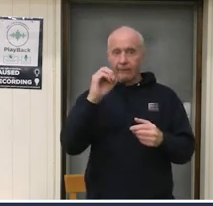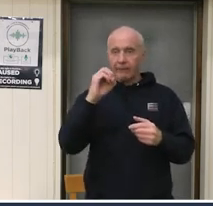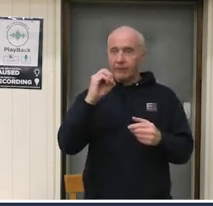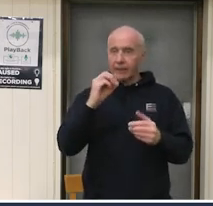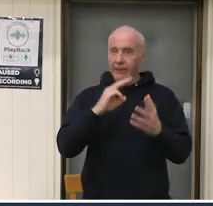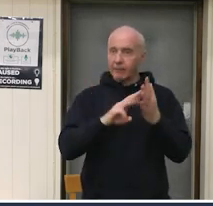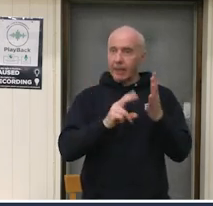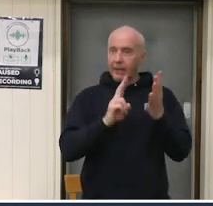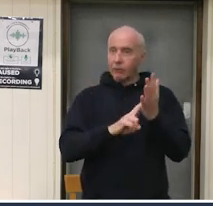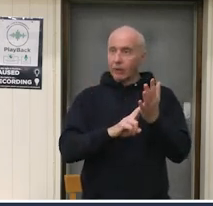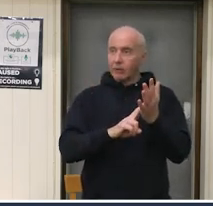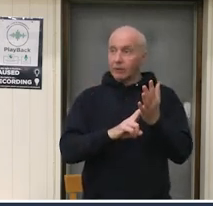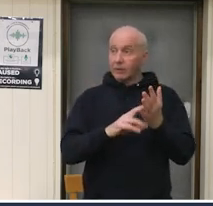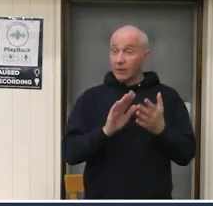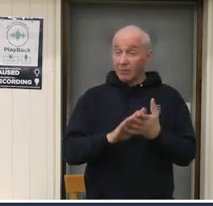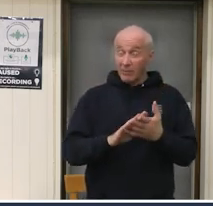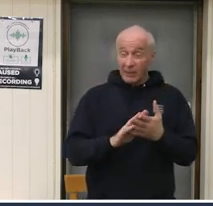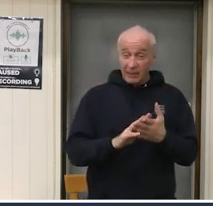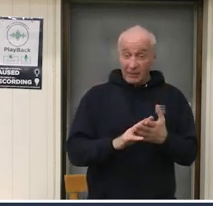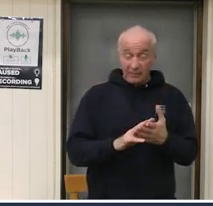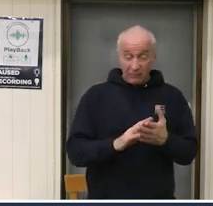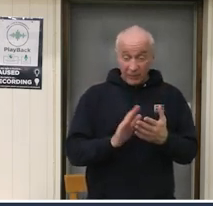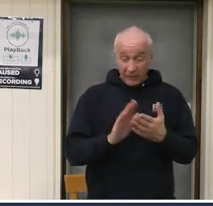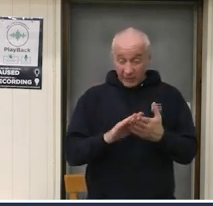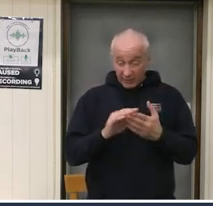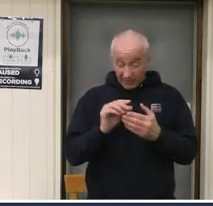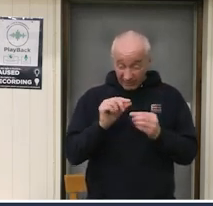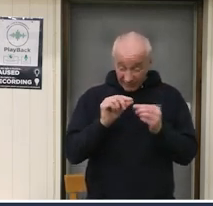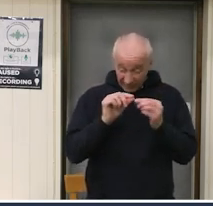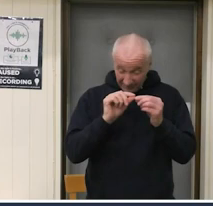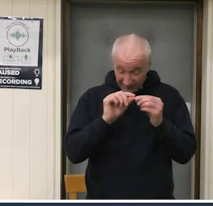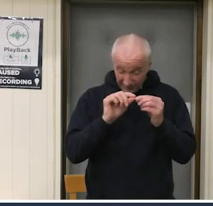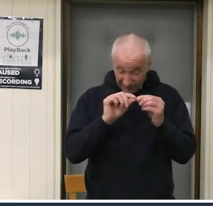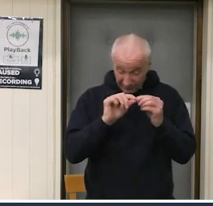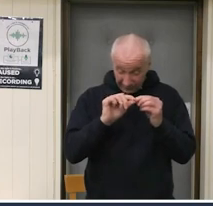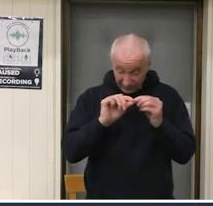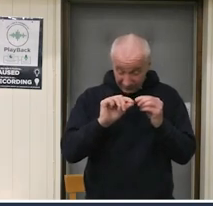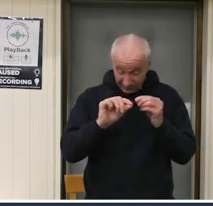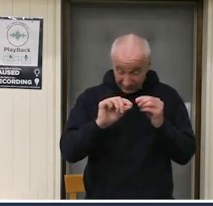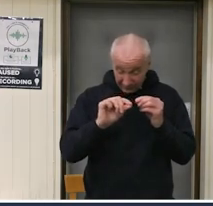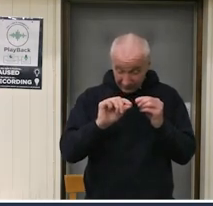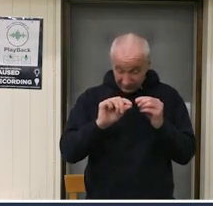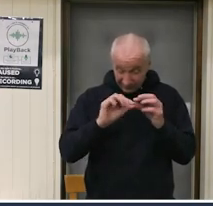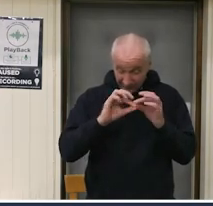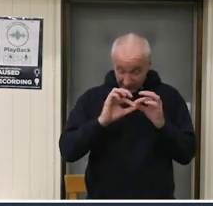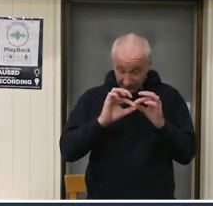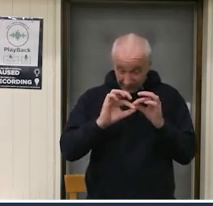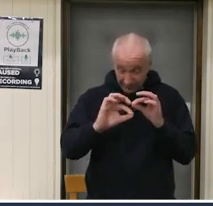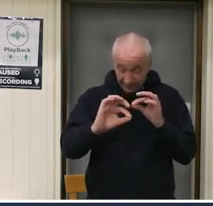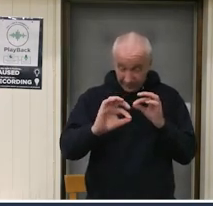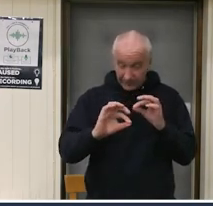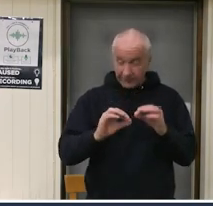of that smooth, so that you don't seed instabilities.